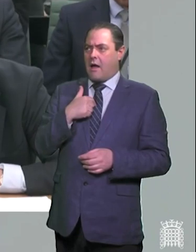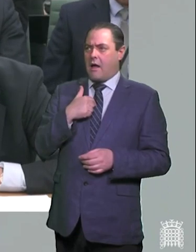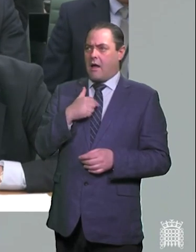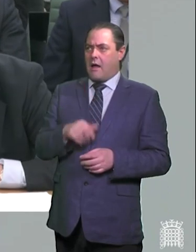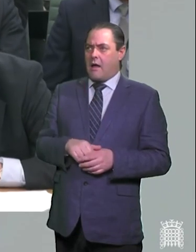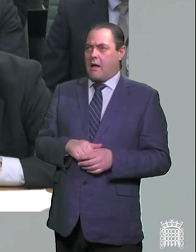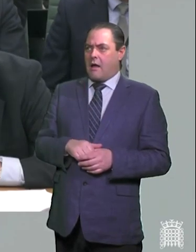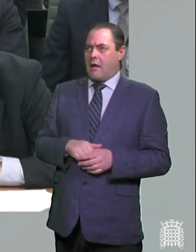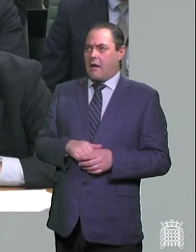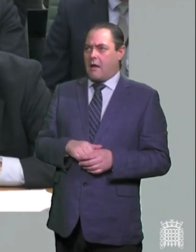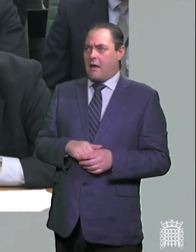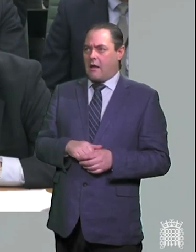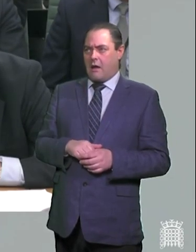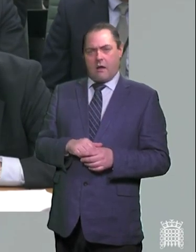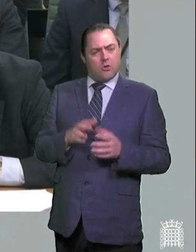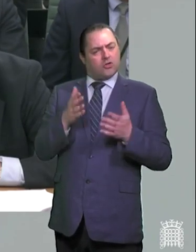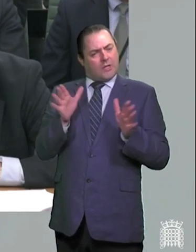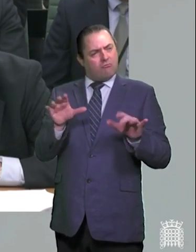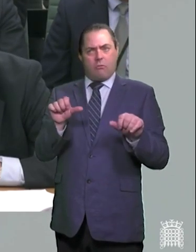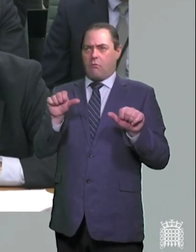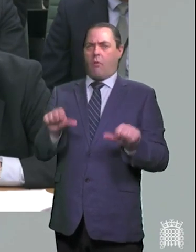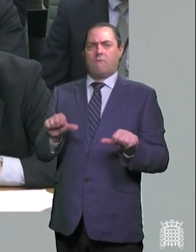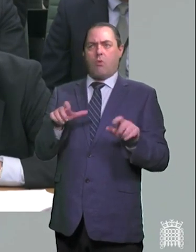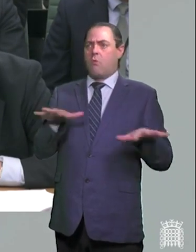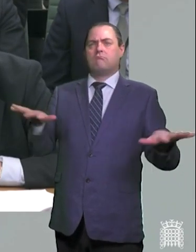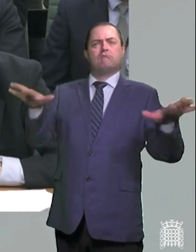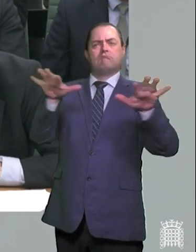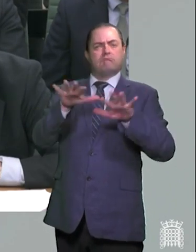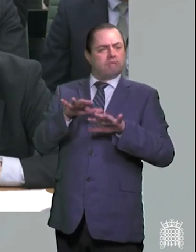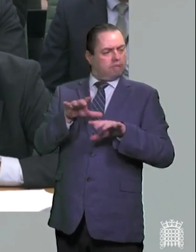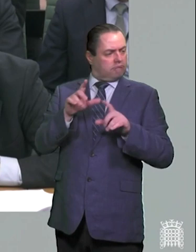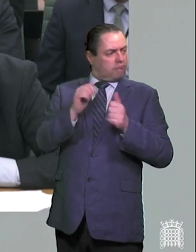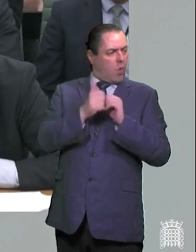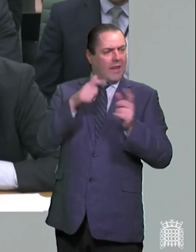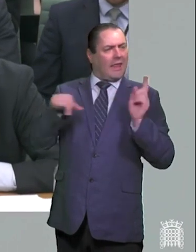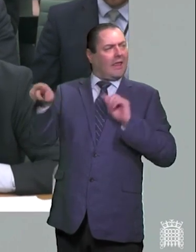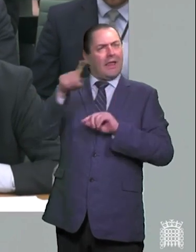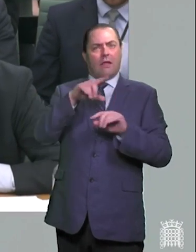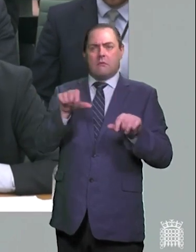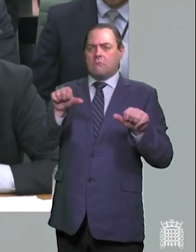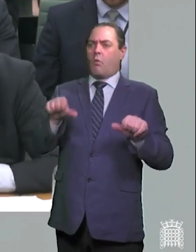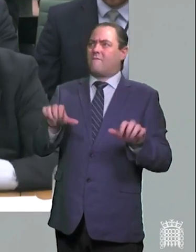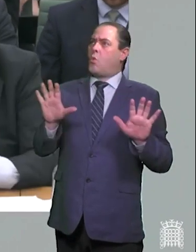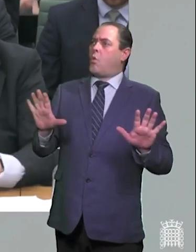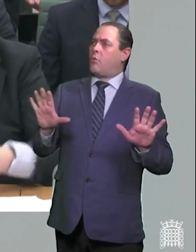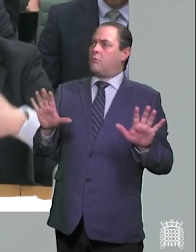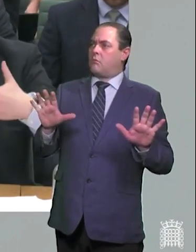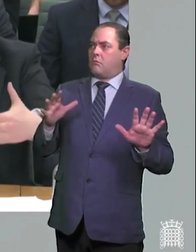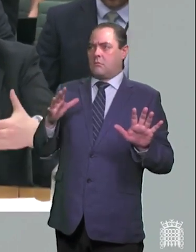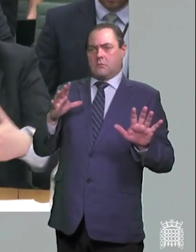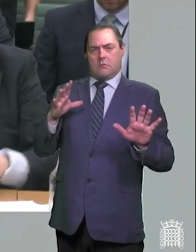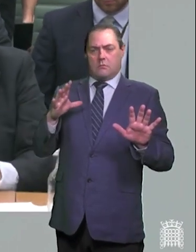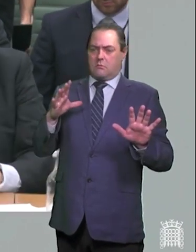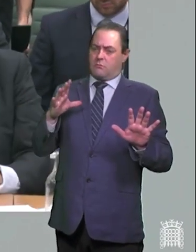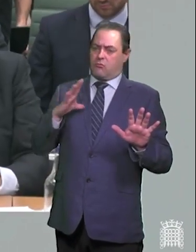are general affirmation from colleagues that it was the line I was about to